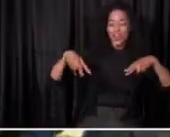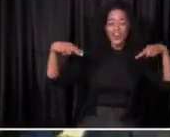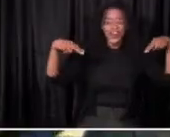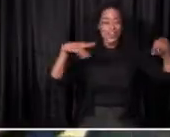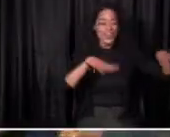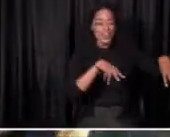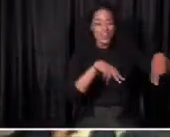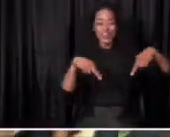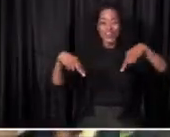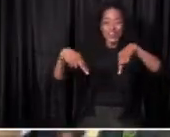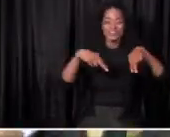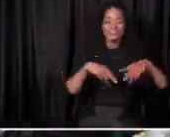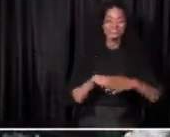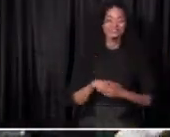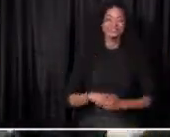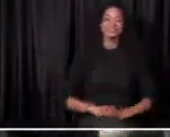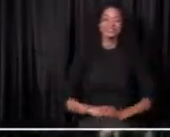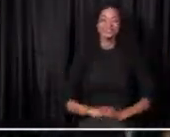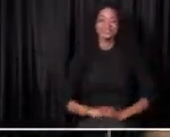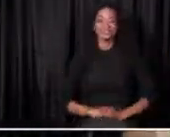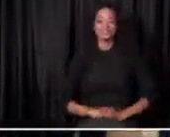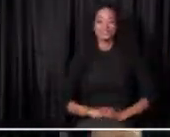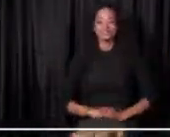Look at this.